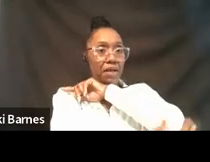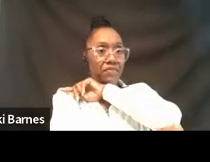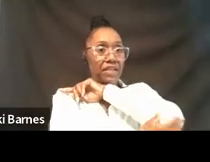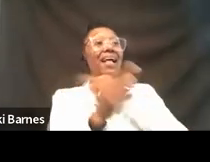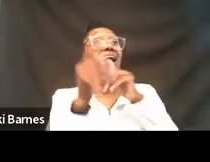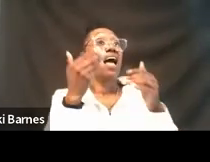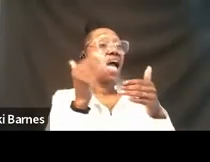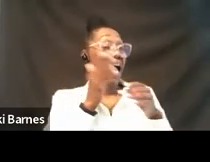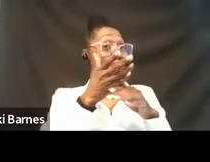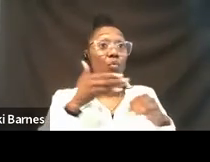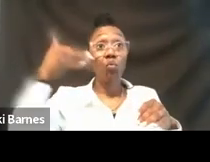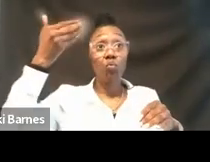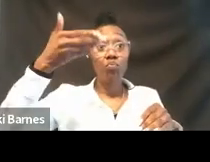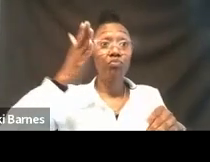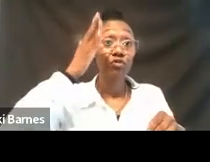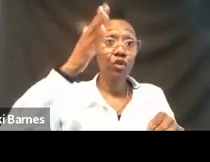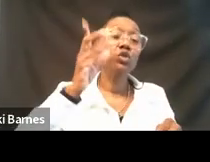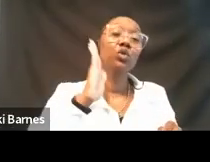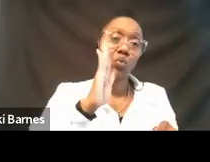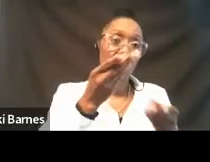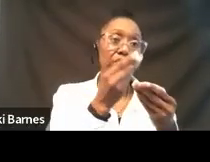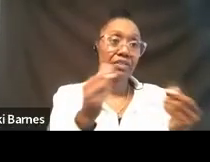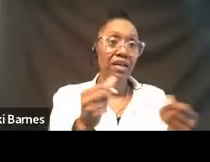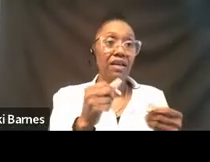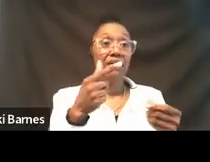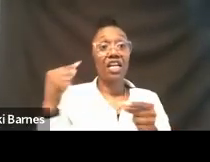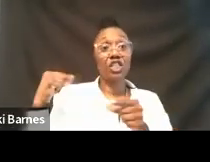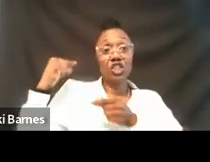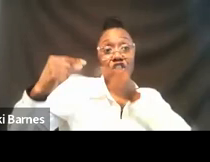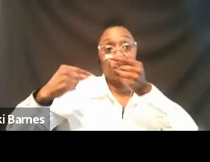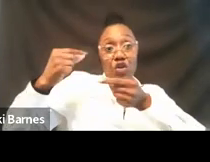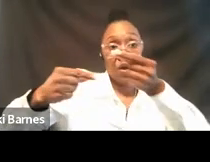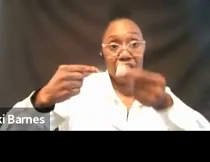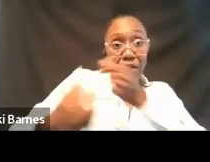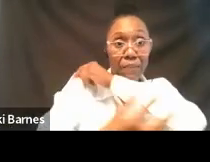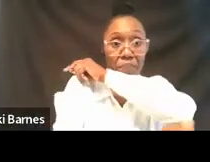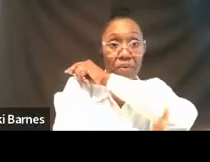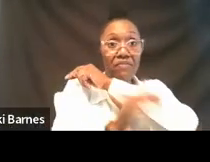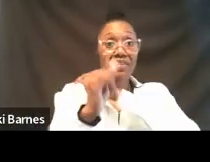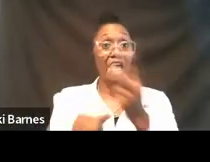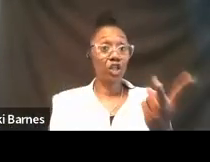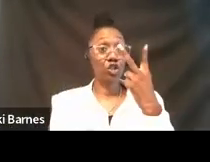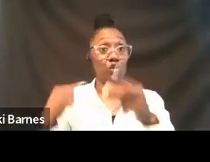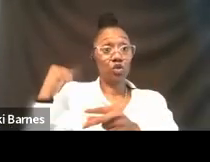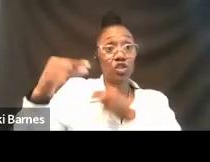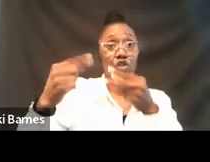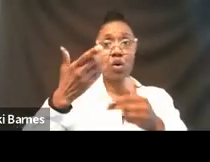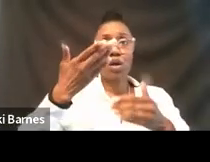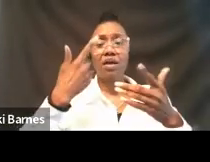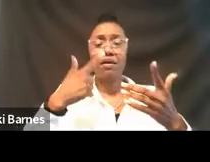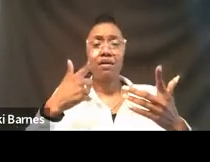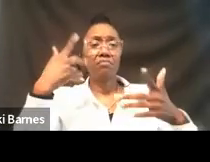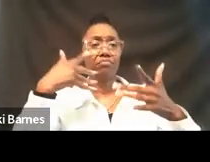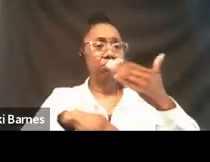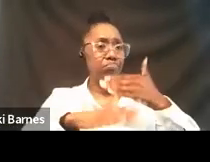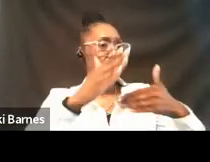resolves. Generational poverty is a little different. This happens in families where at least two generations have been born into poverty, and these families typically do